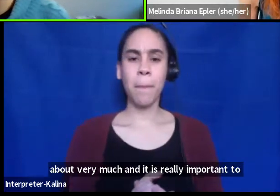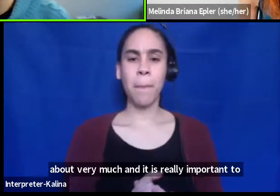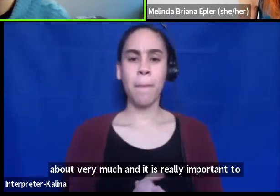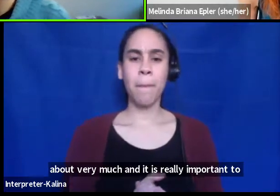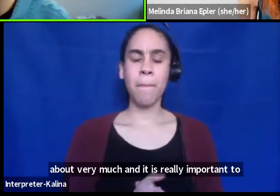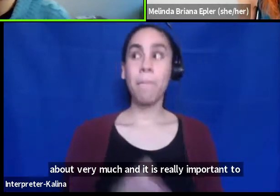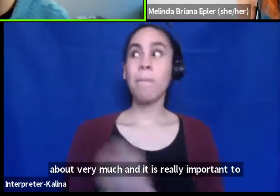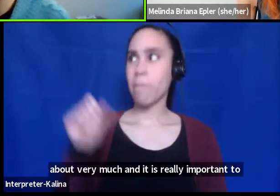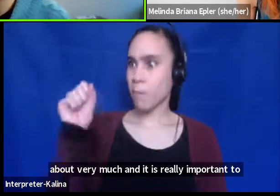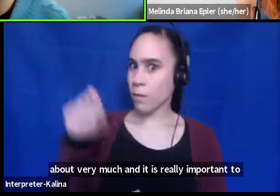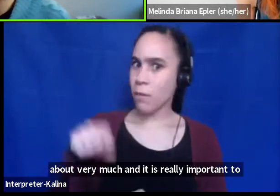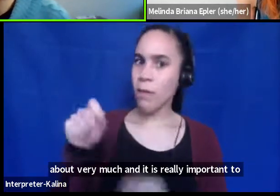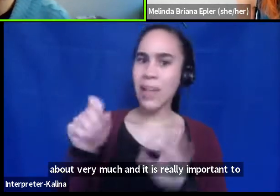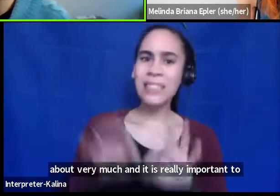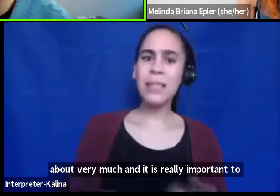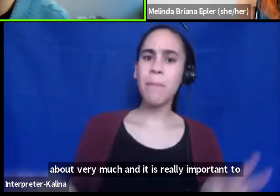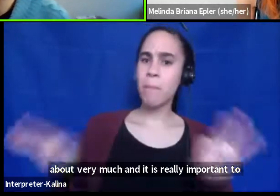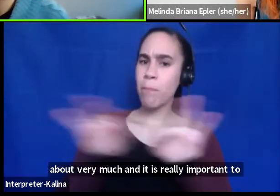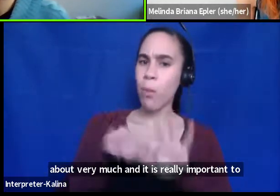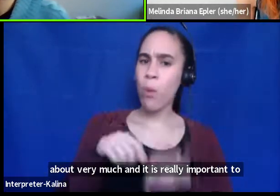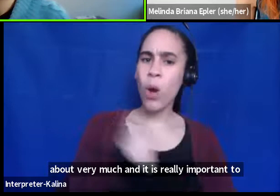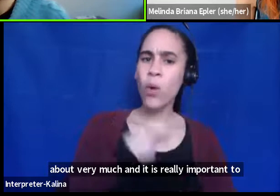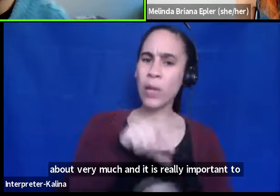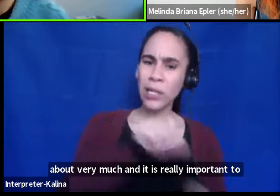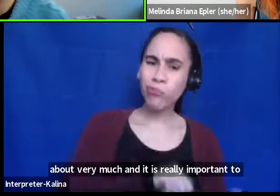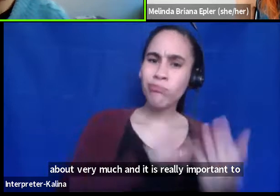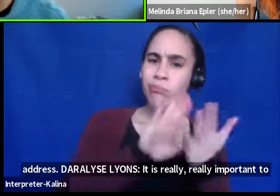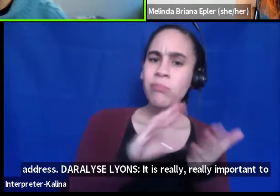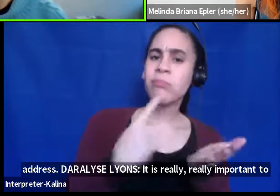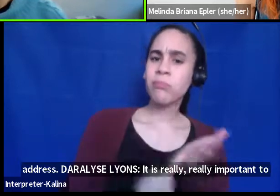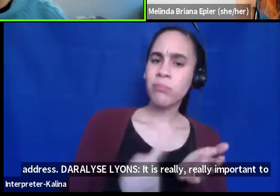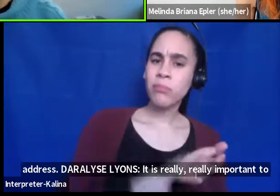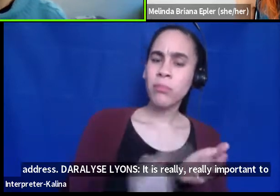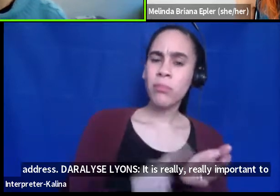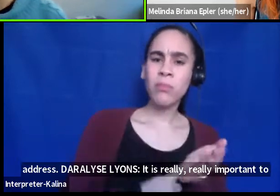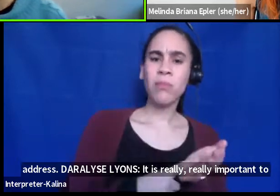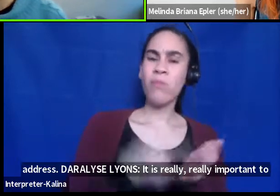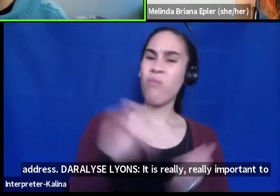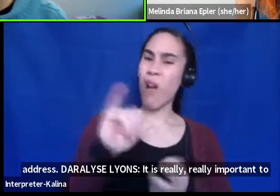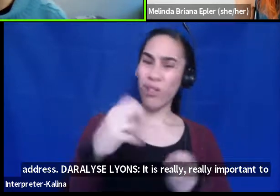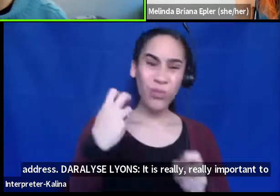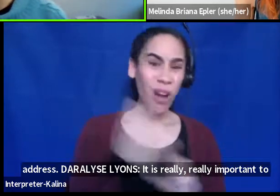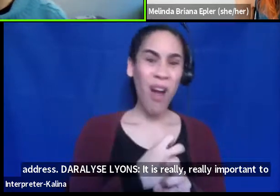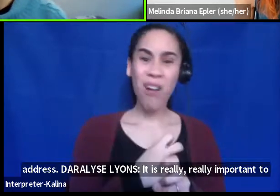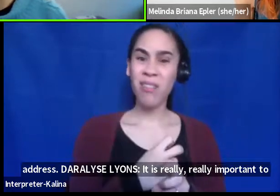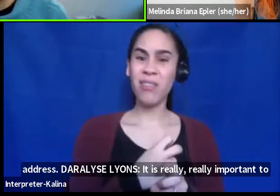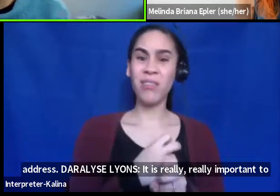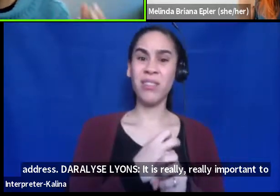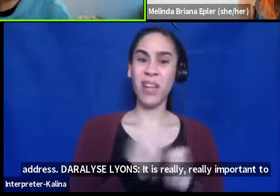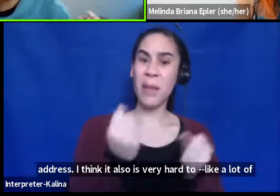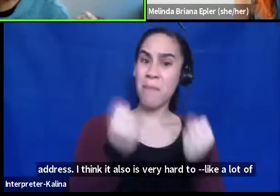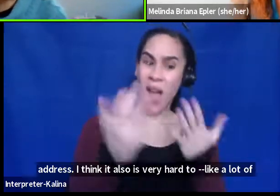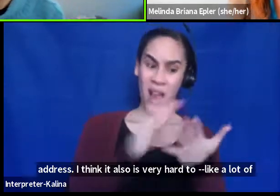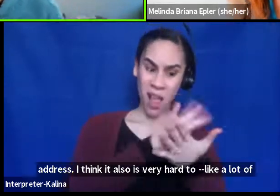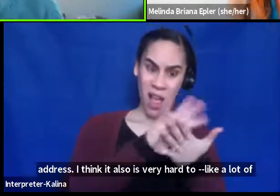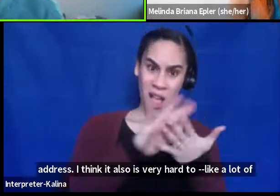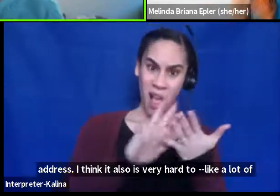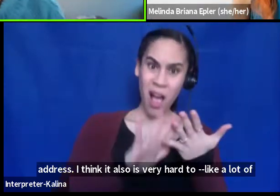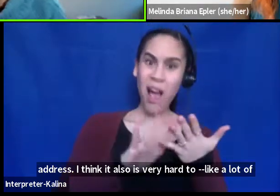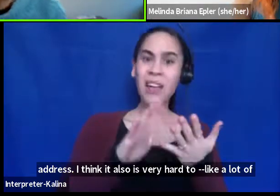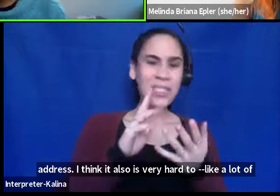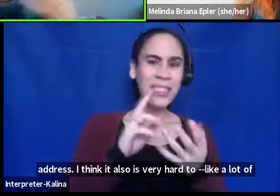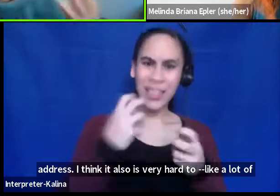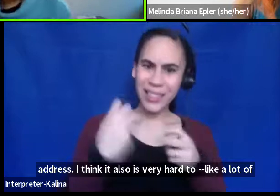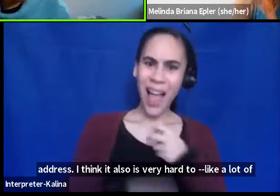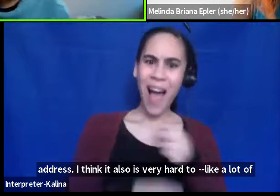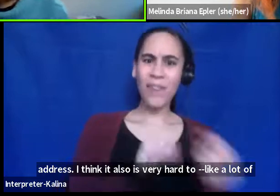really important to address. And I think it also is very hard. Like a lot of these things are very hard to address, because how do we address them, and with